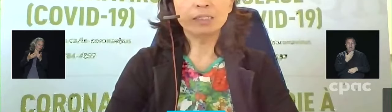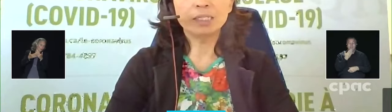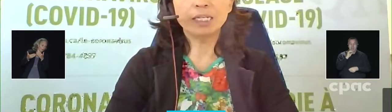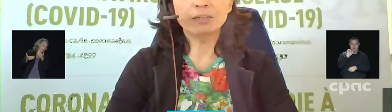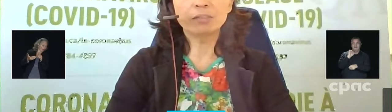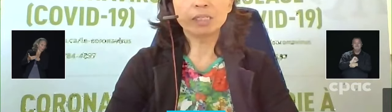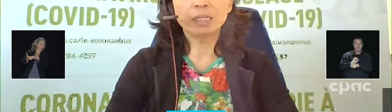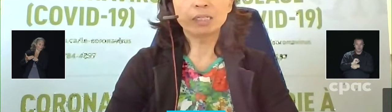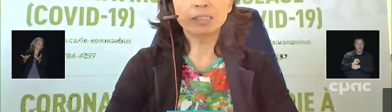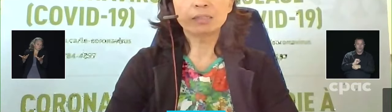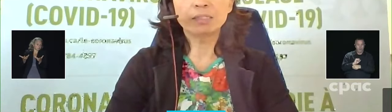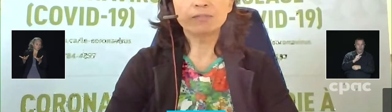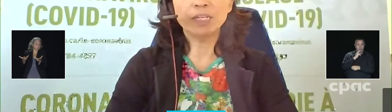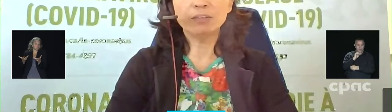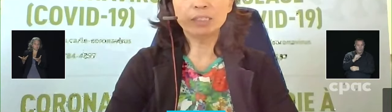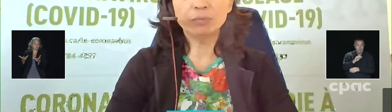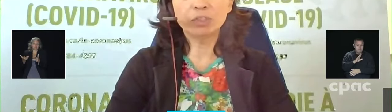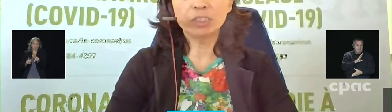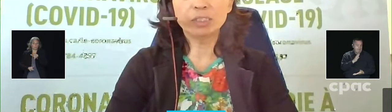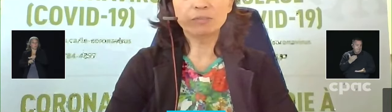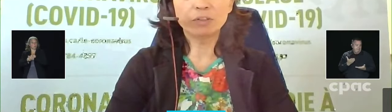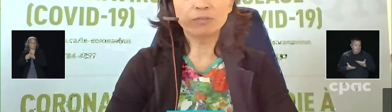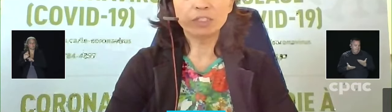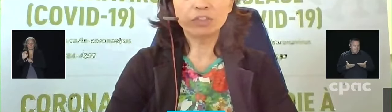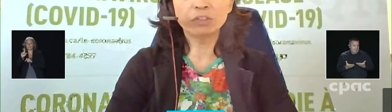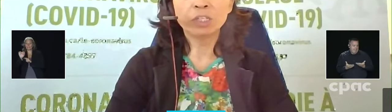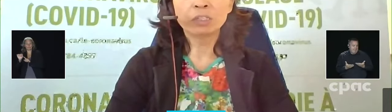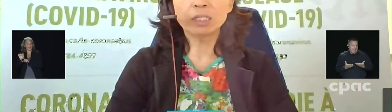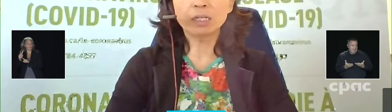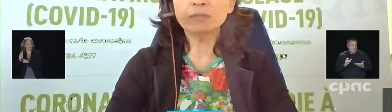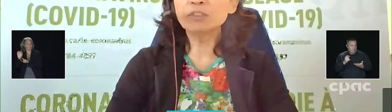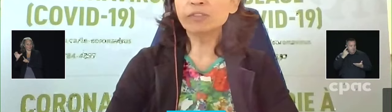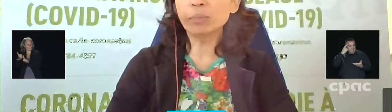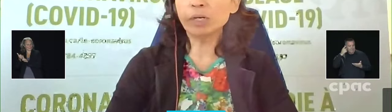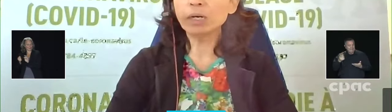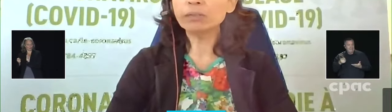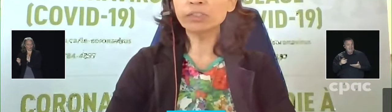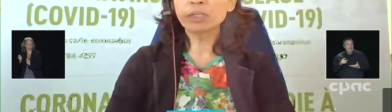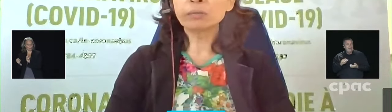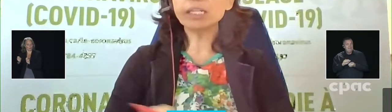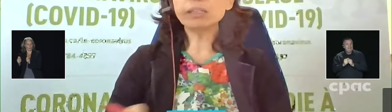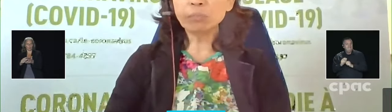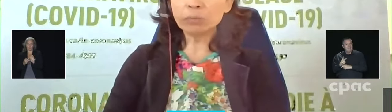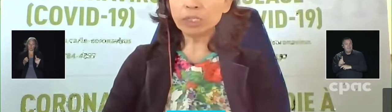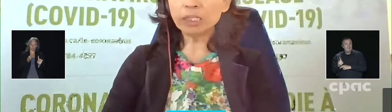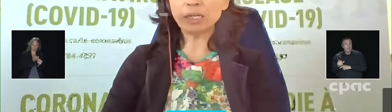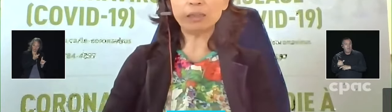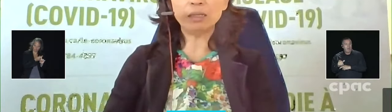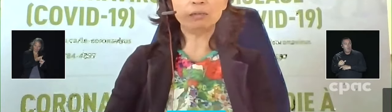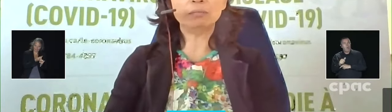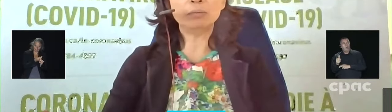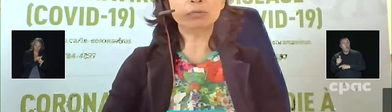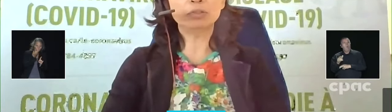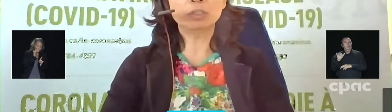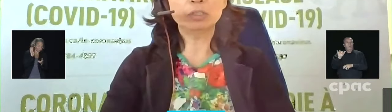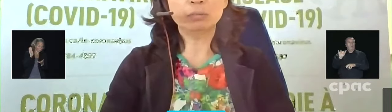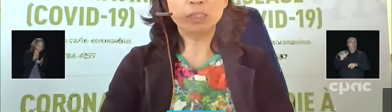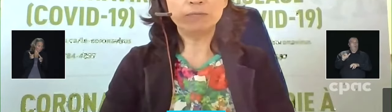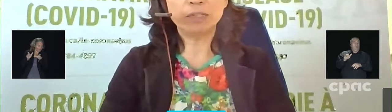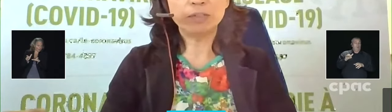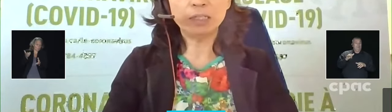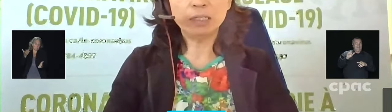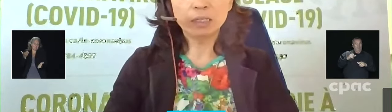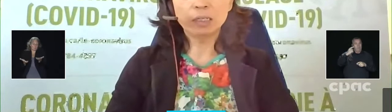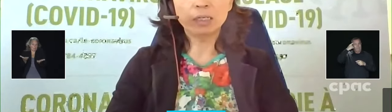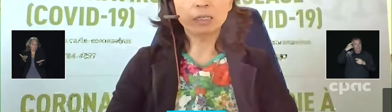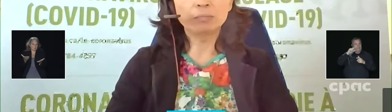without taking into account the Delta variant, which is evolving. So there's a lot of moving parts. But at the moment, I think people should